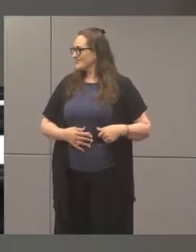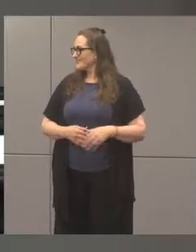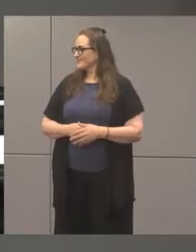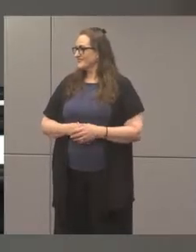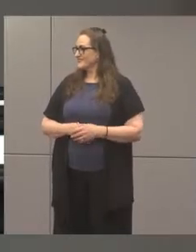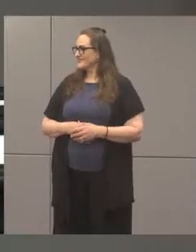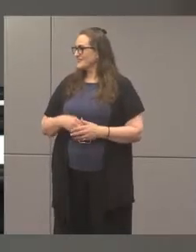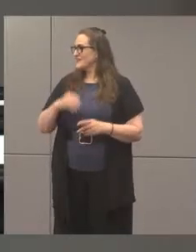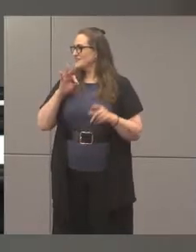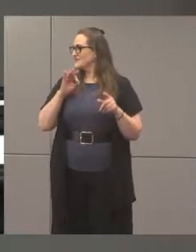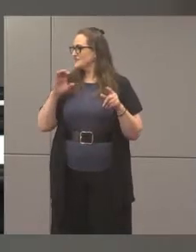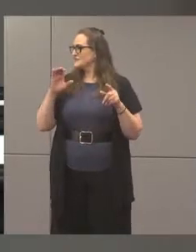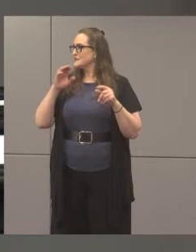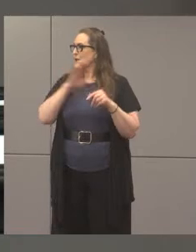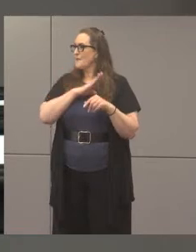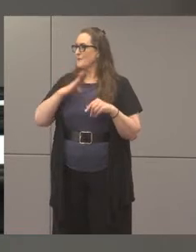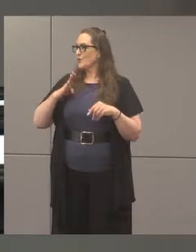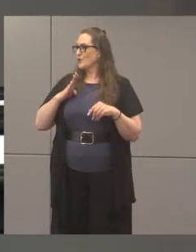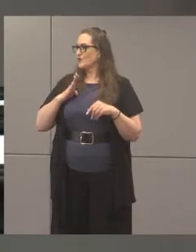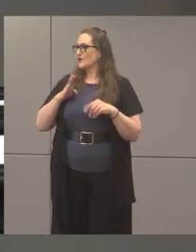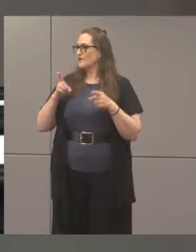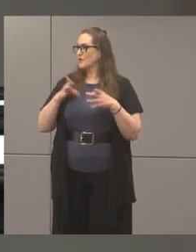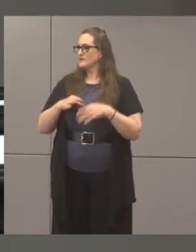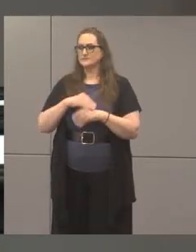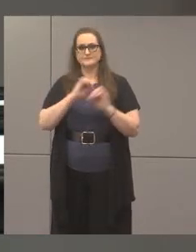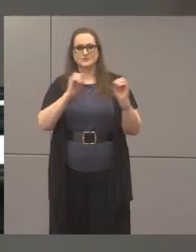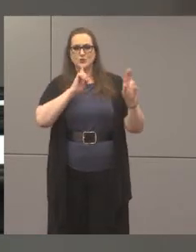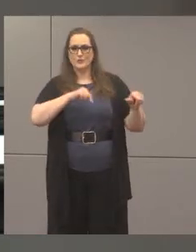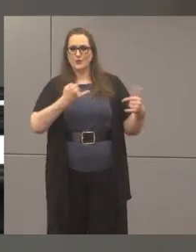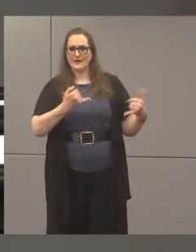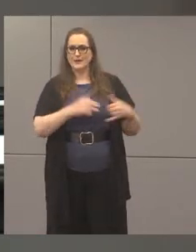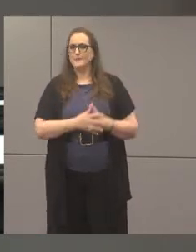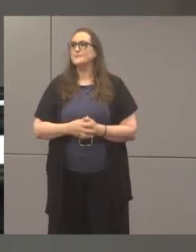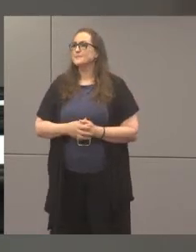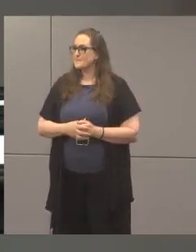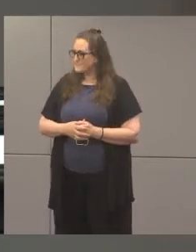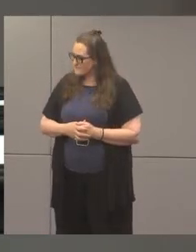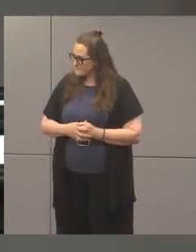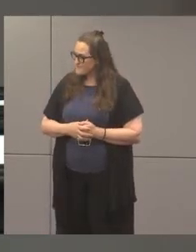From the OCCA Board of Directors? Nothing to report at this time. Okay.